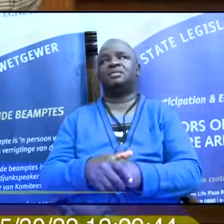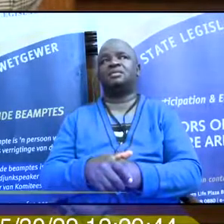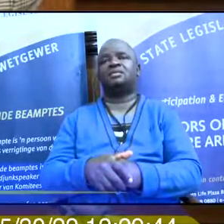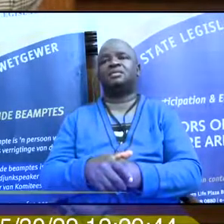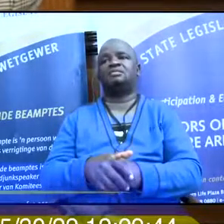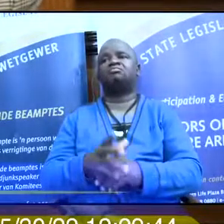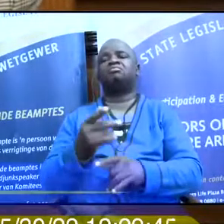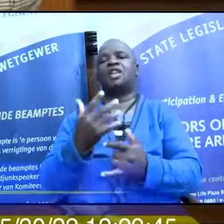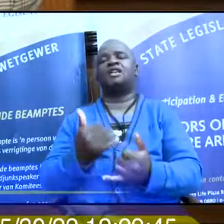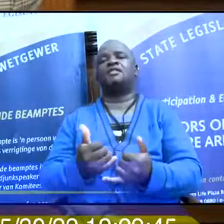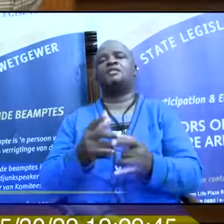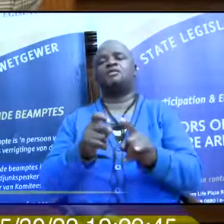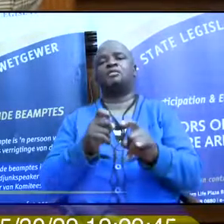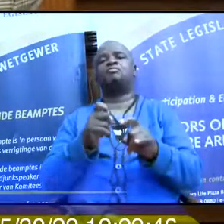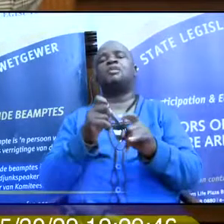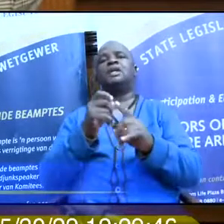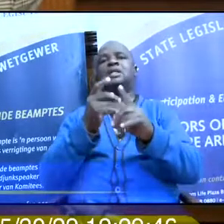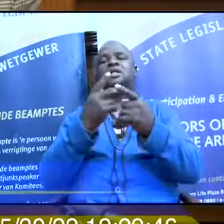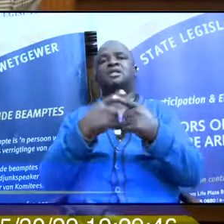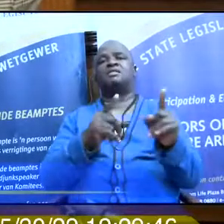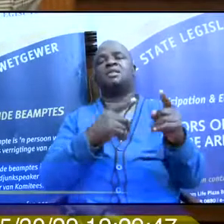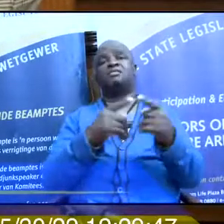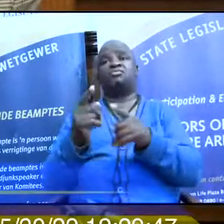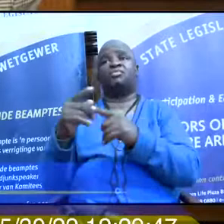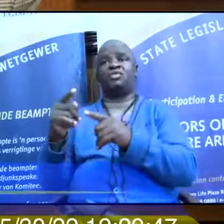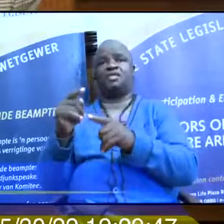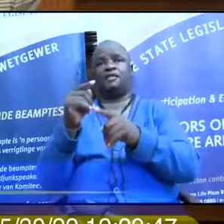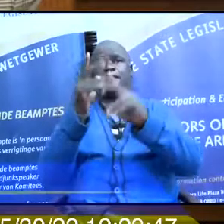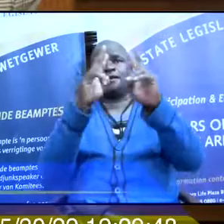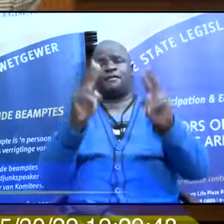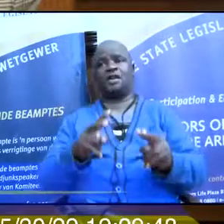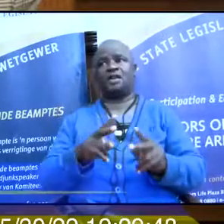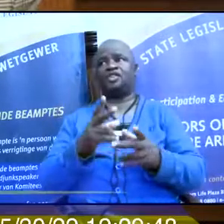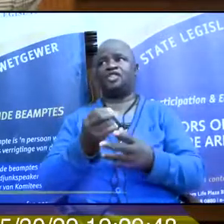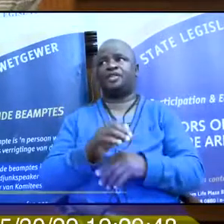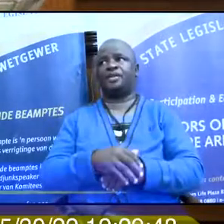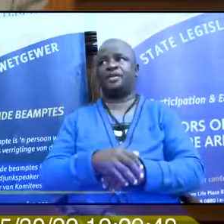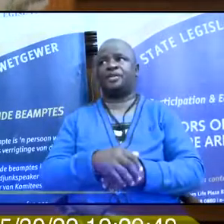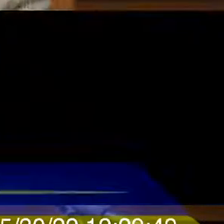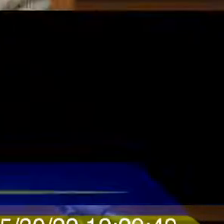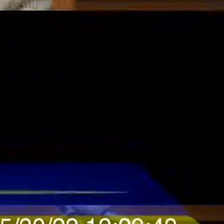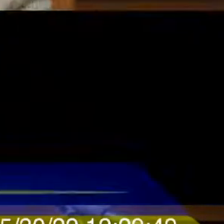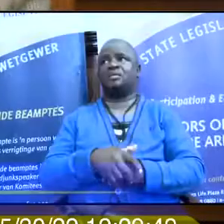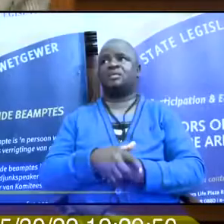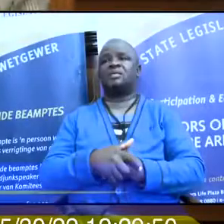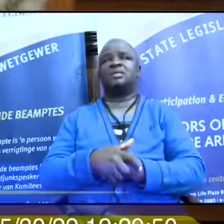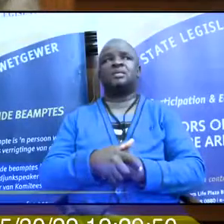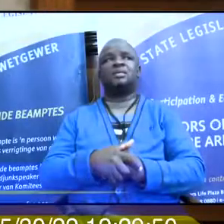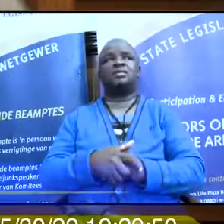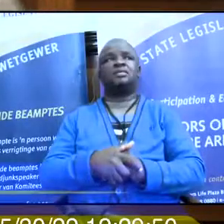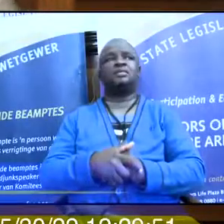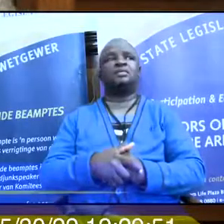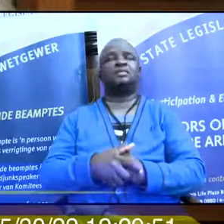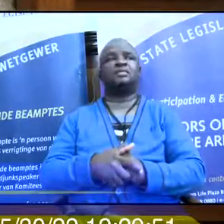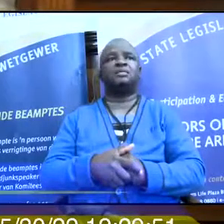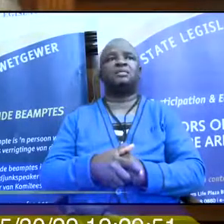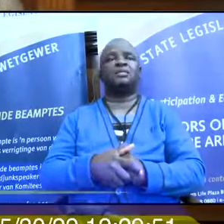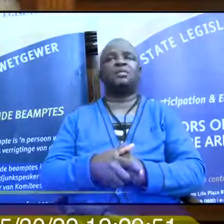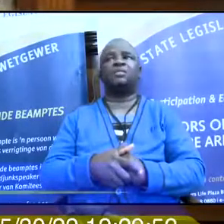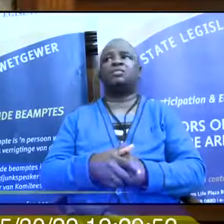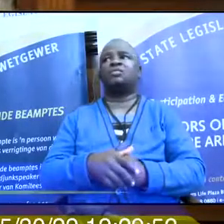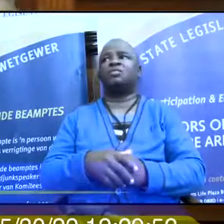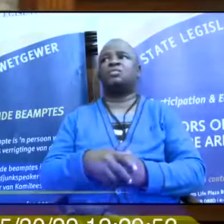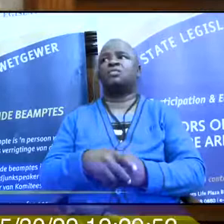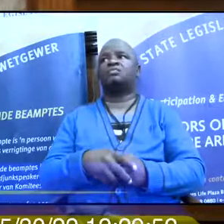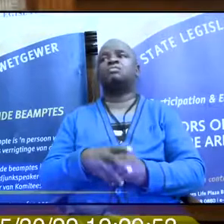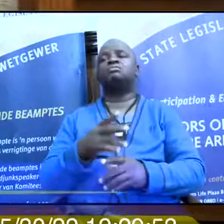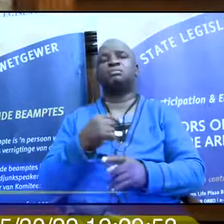federation or affiliates in fact if i might put that in that way where we well appreciate the the